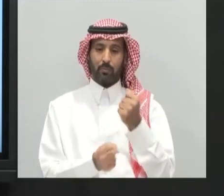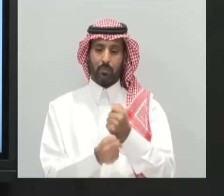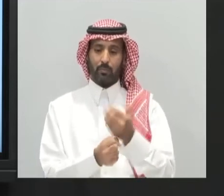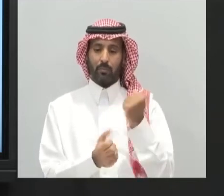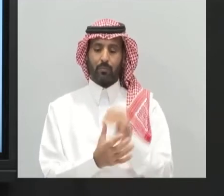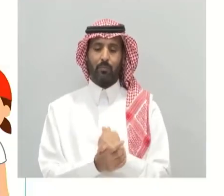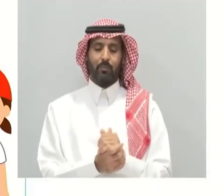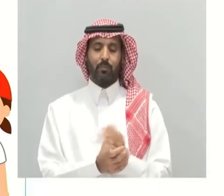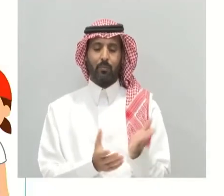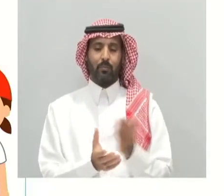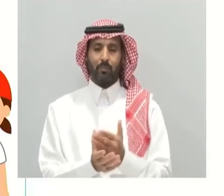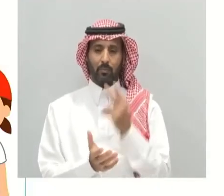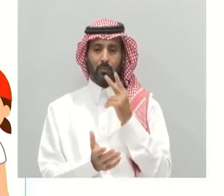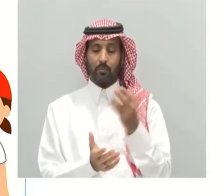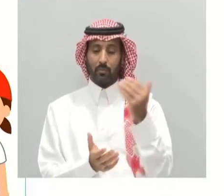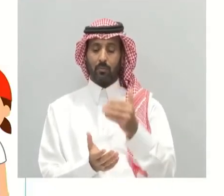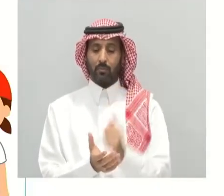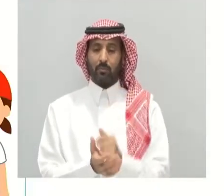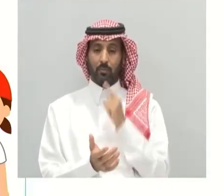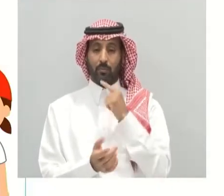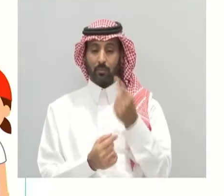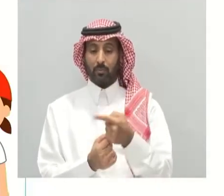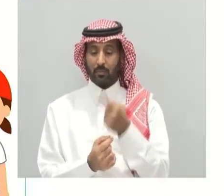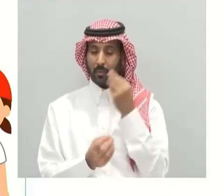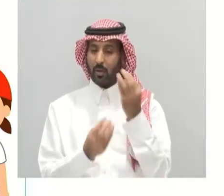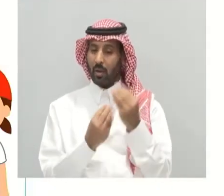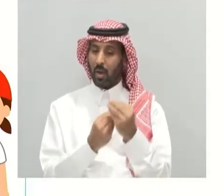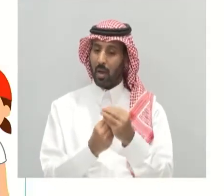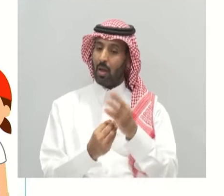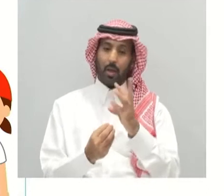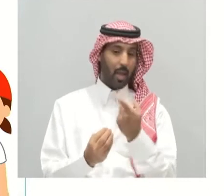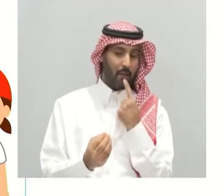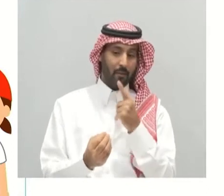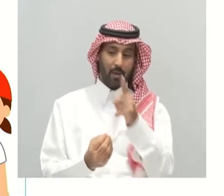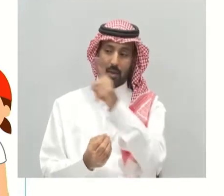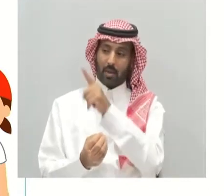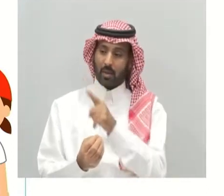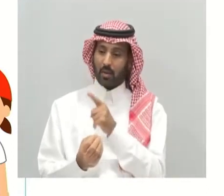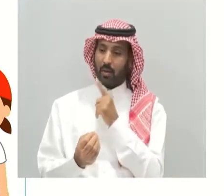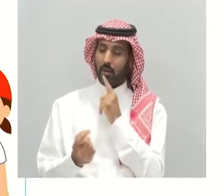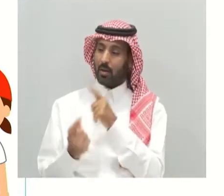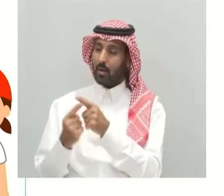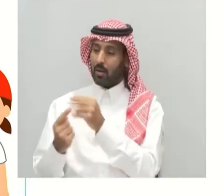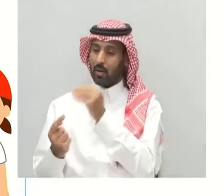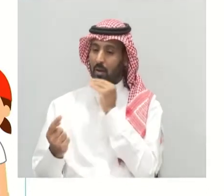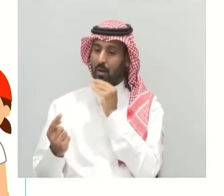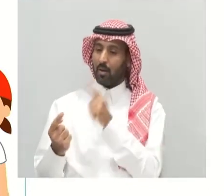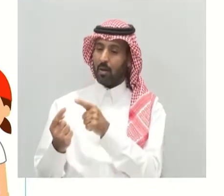past. So not only this, but we also learn how to ask a question and